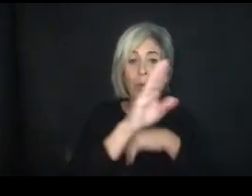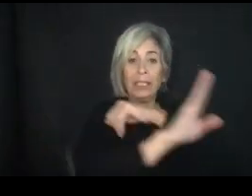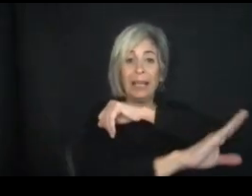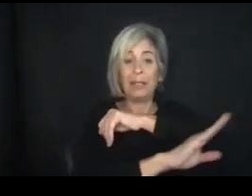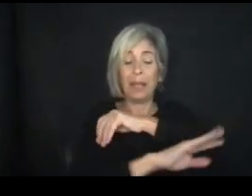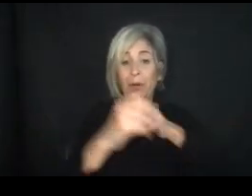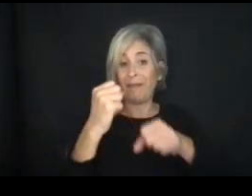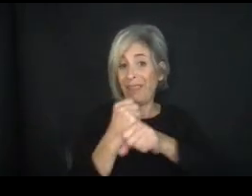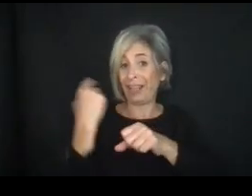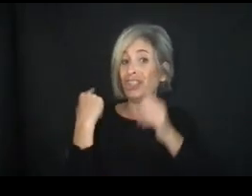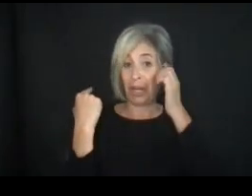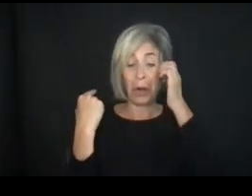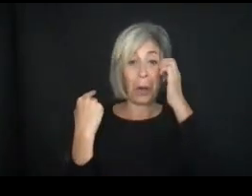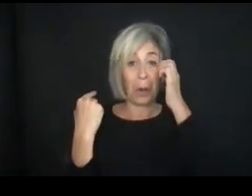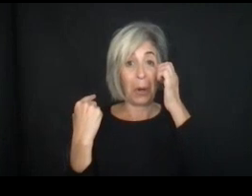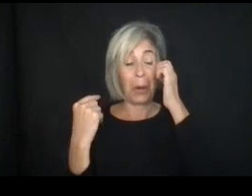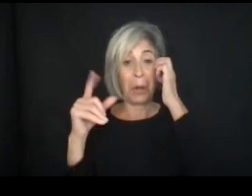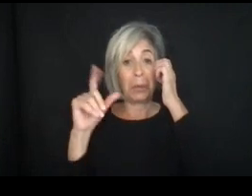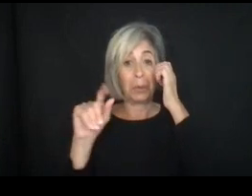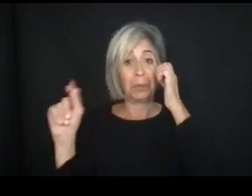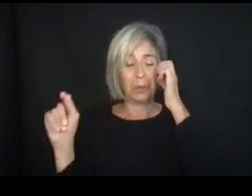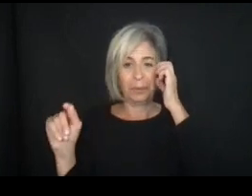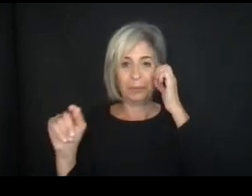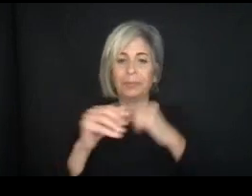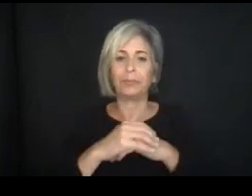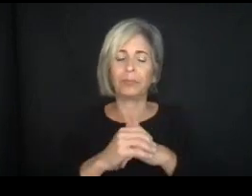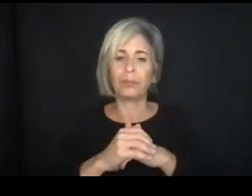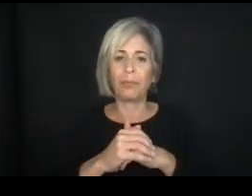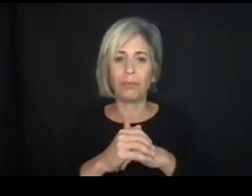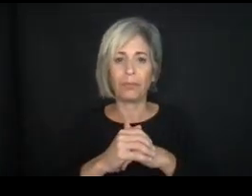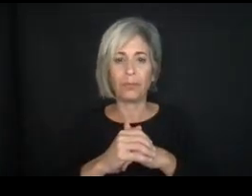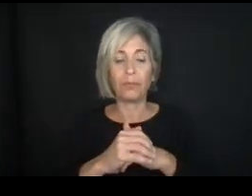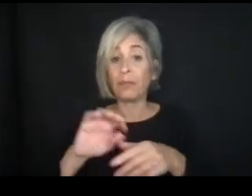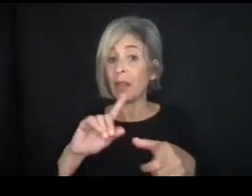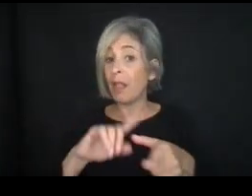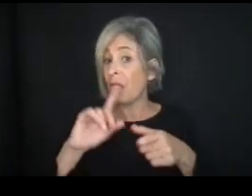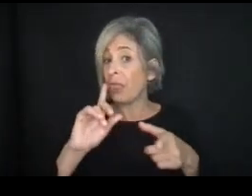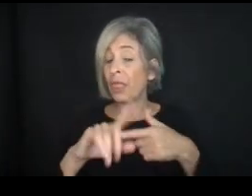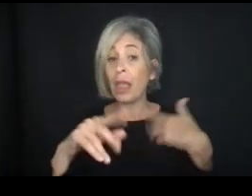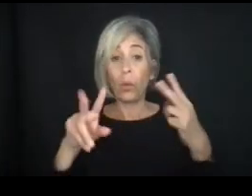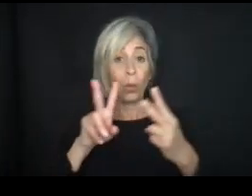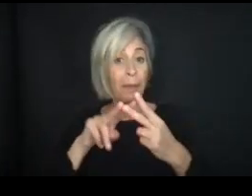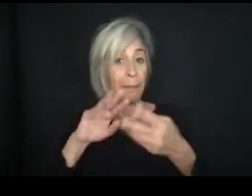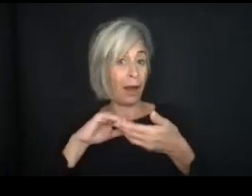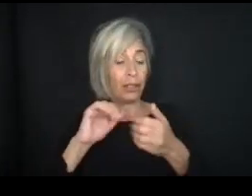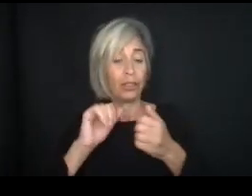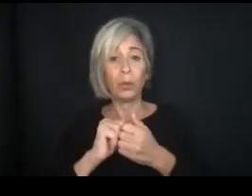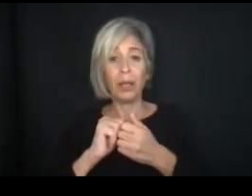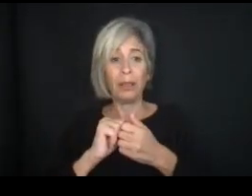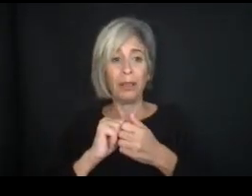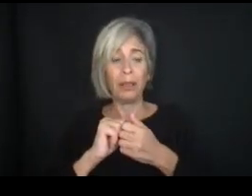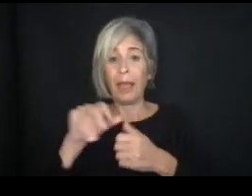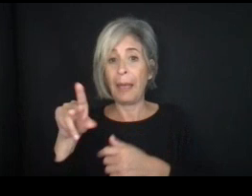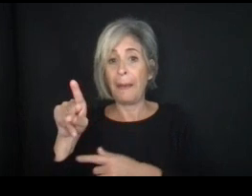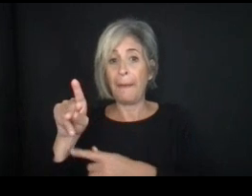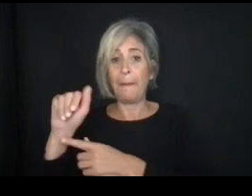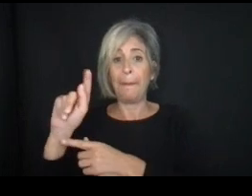last year, through September of 2020. And then we've partnered with Pathways to Prosperity.